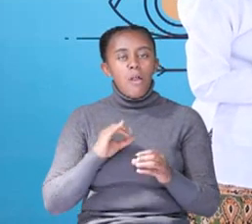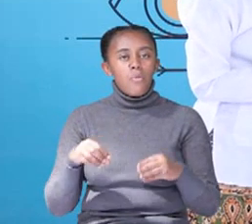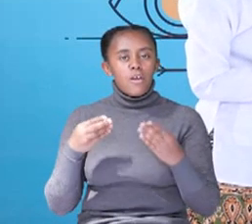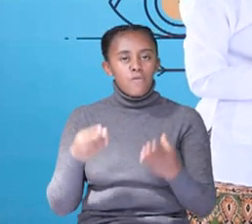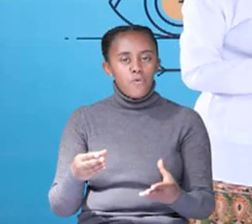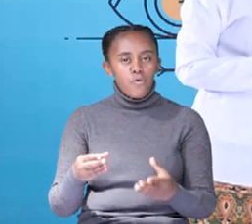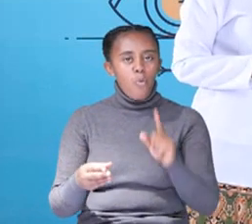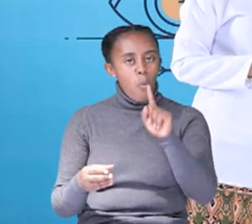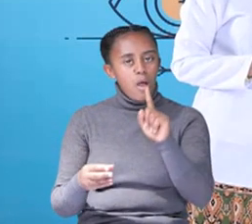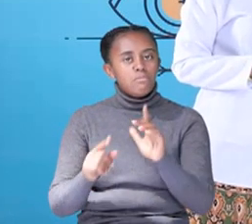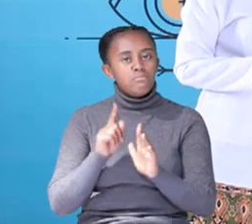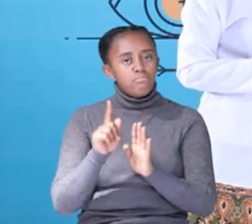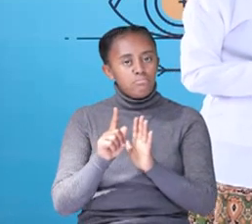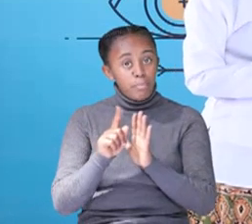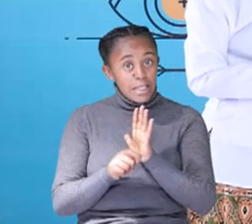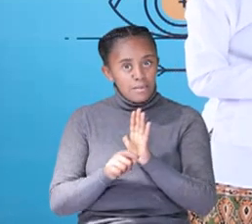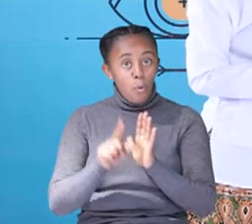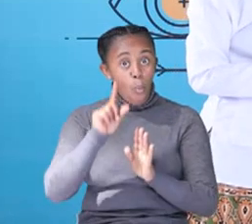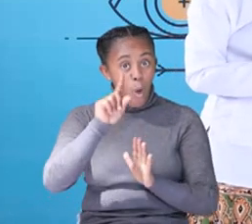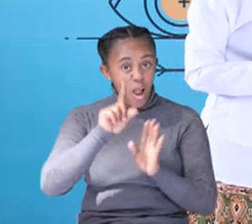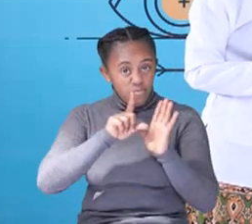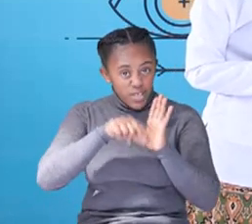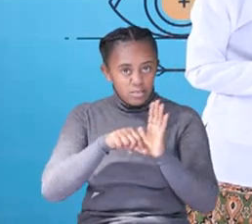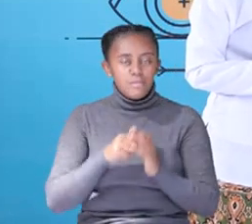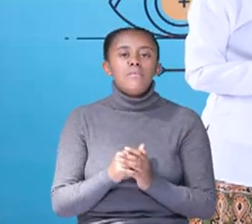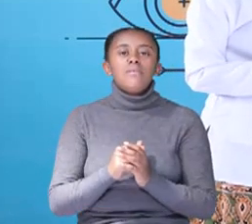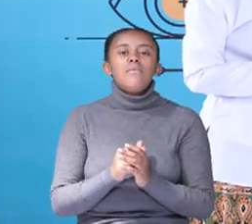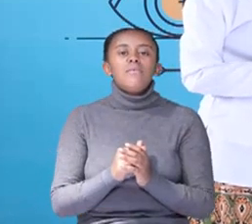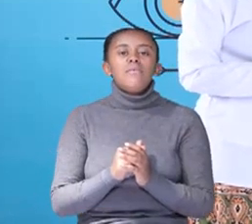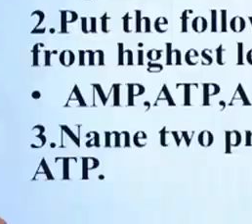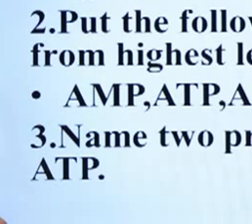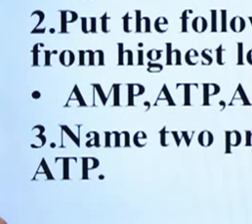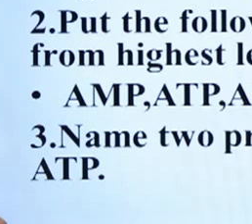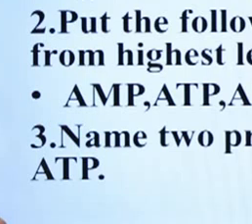you 1 minute to answer these questions.